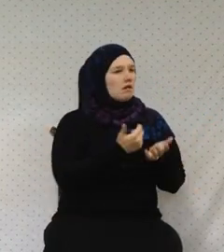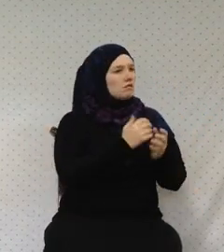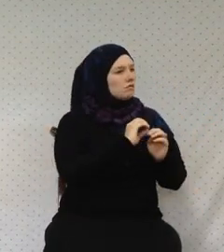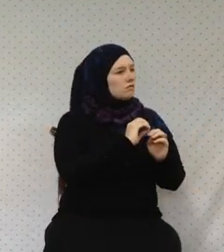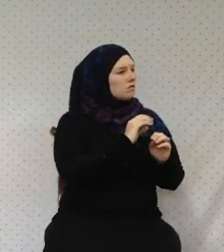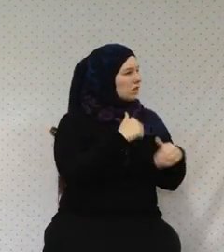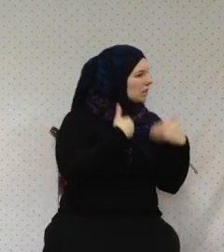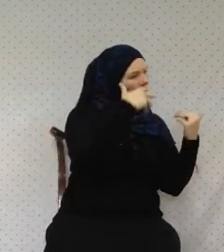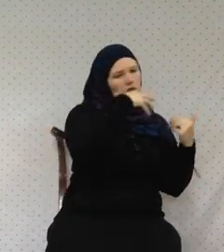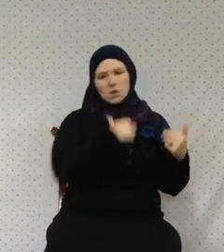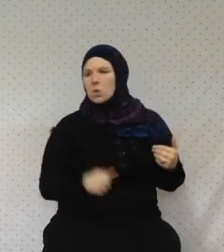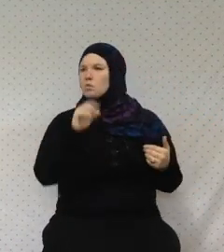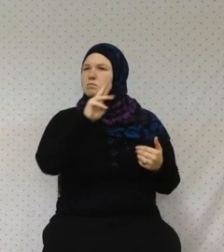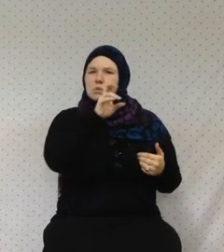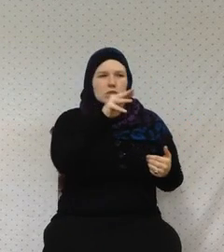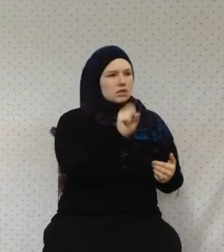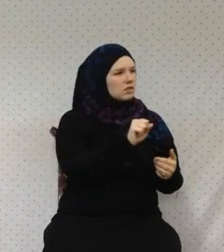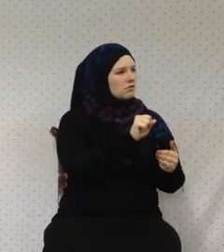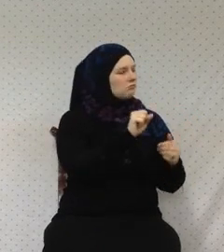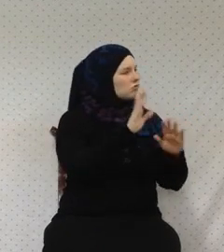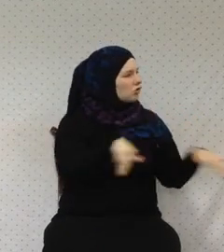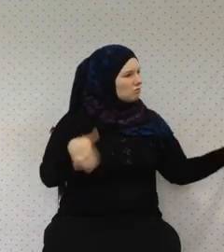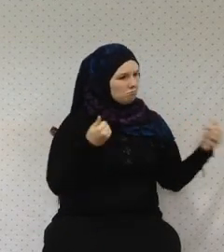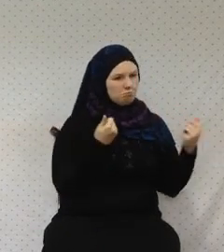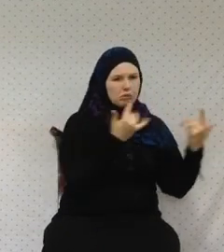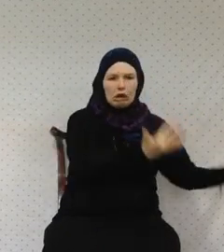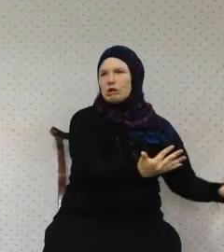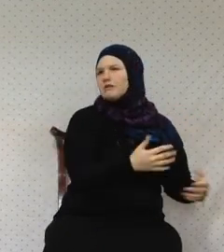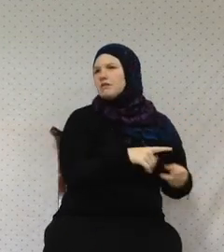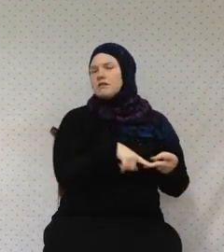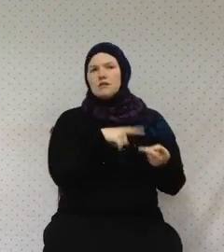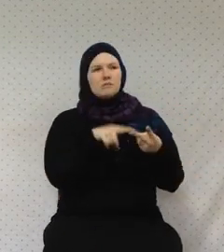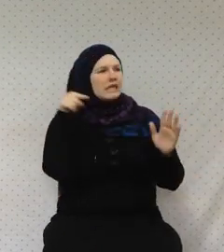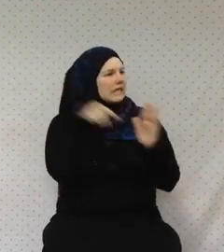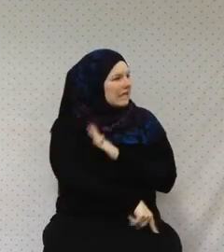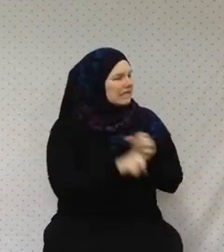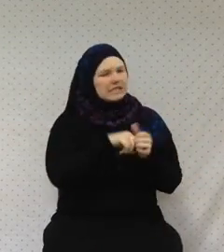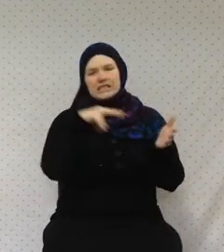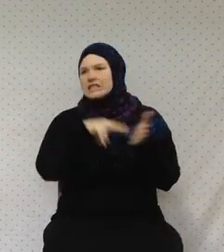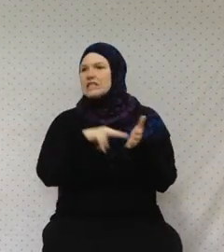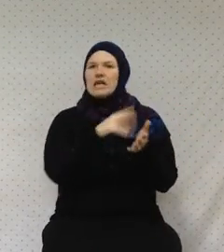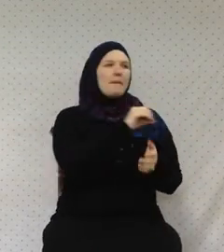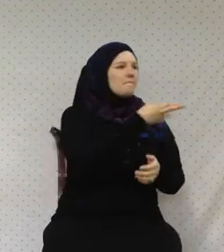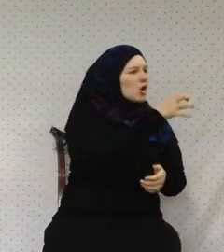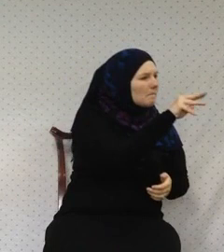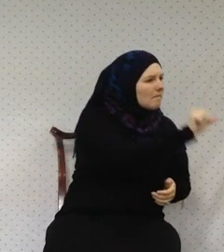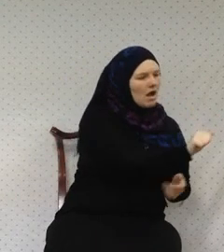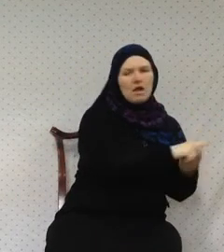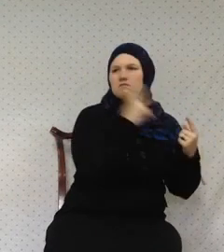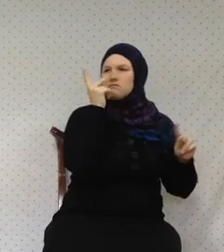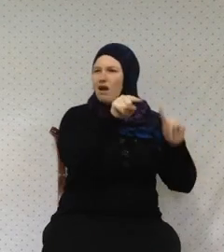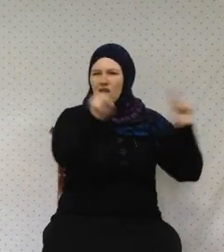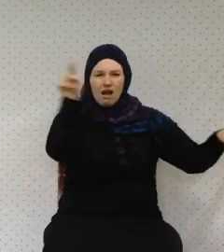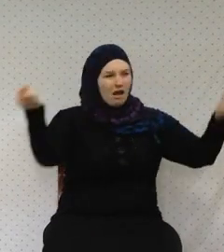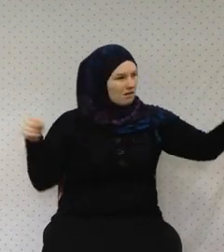Muslims, young and old children being burned in Burma and being killed in Syria and there and there and